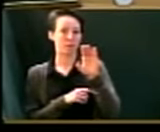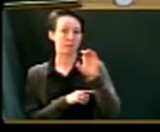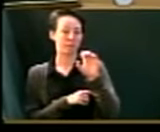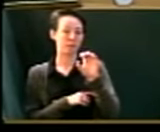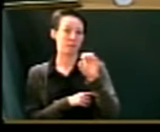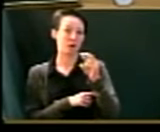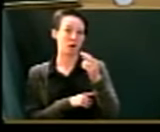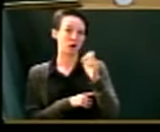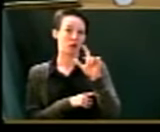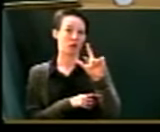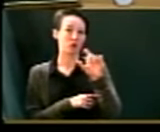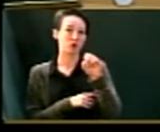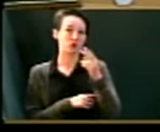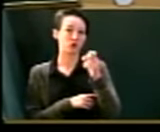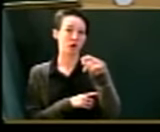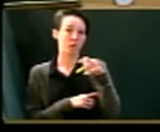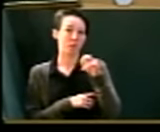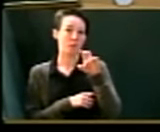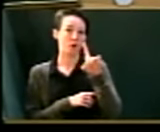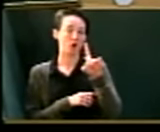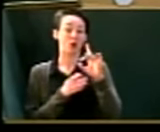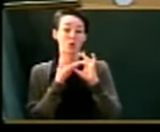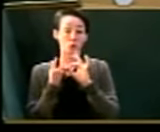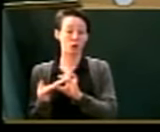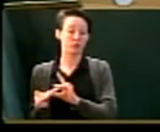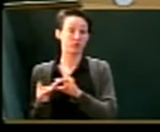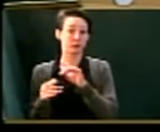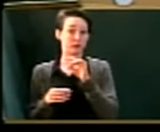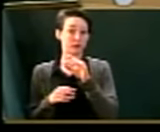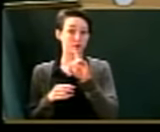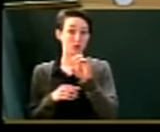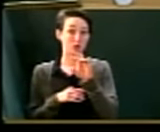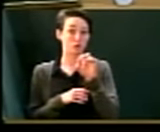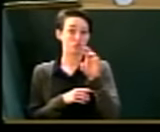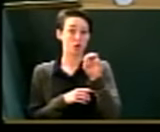which according to Dr. Drummond, you had not seen it.